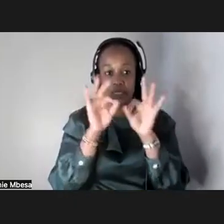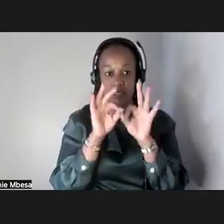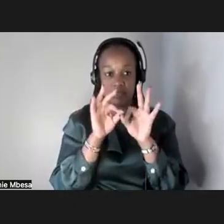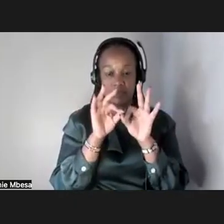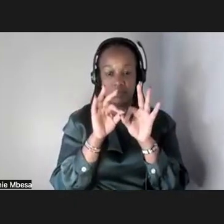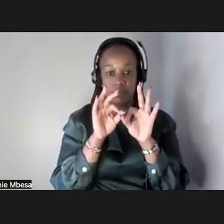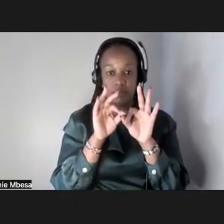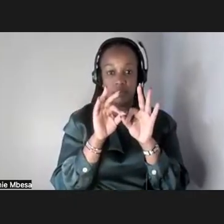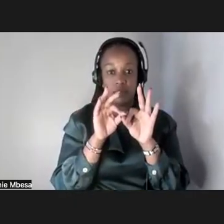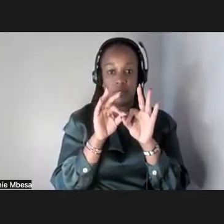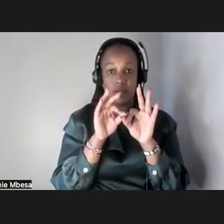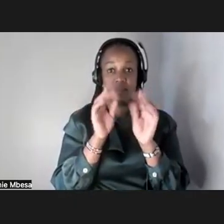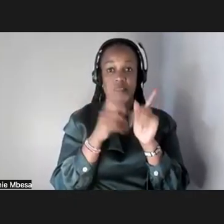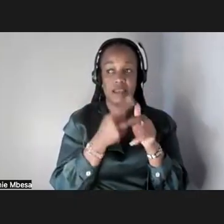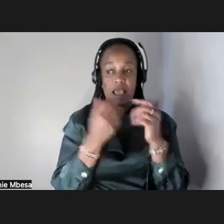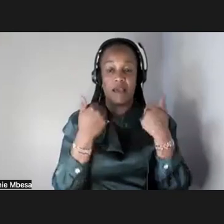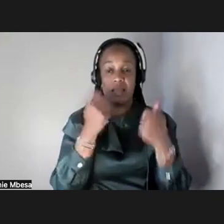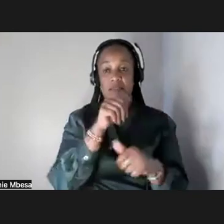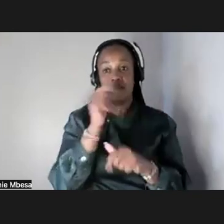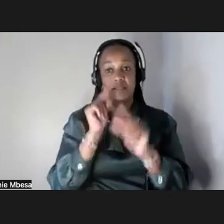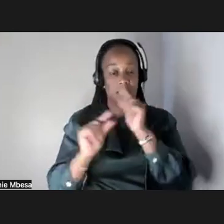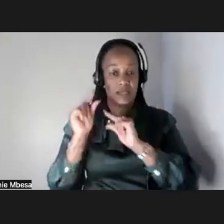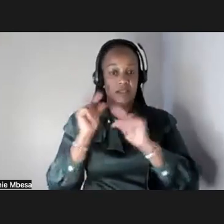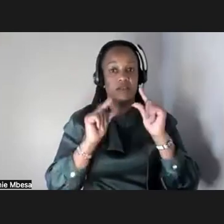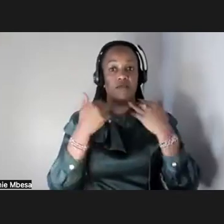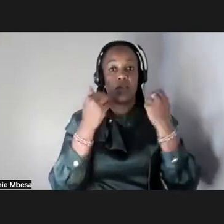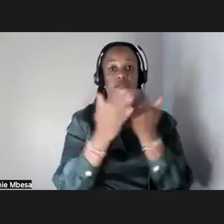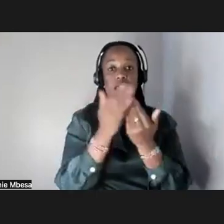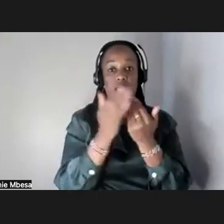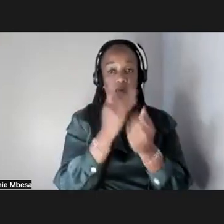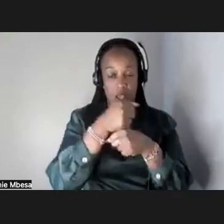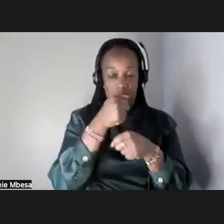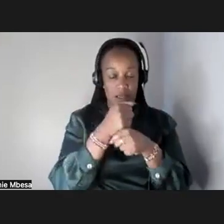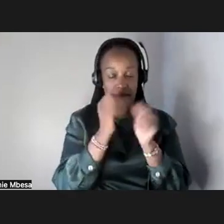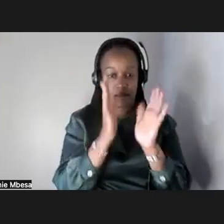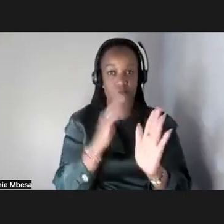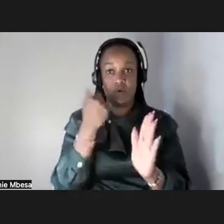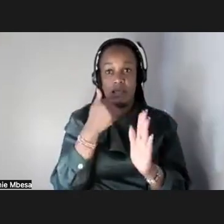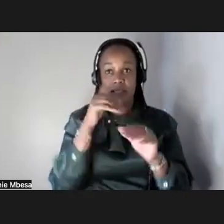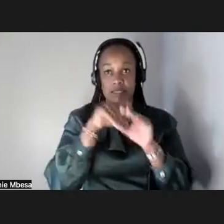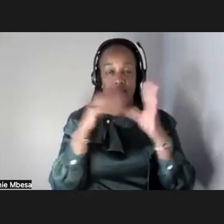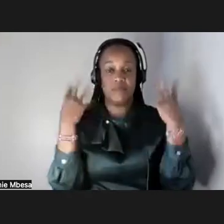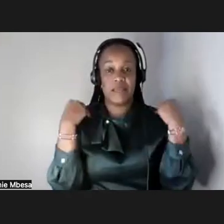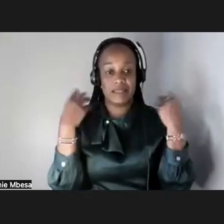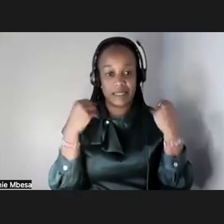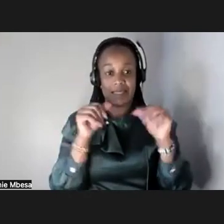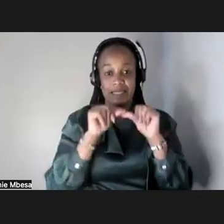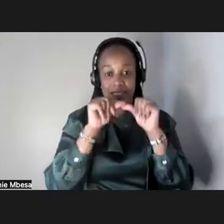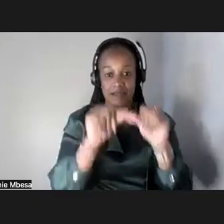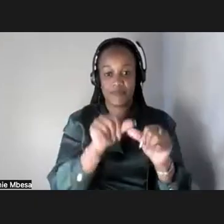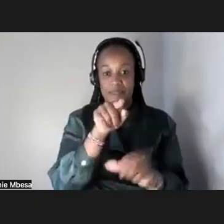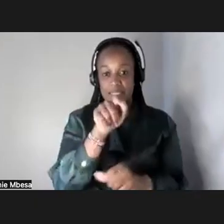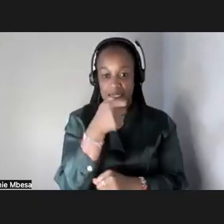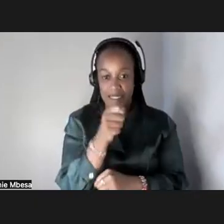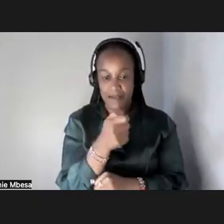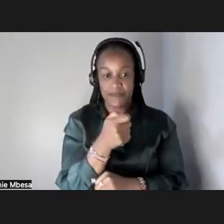have another generation of health workers, as well as reaching those who are already in practice. But in terms of sustainability, that's really key. The integration,